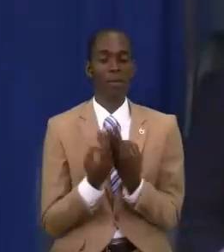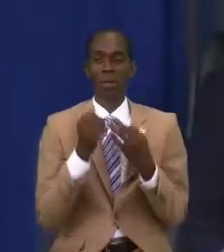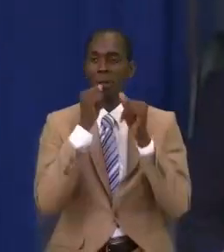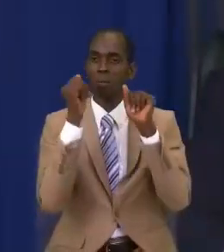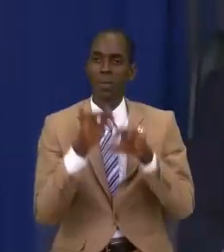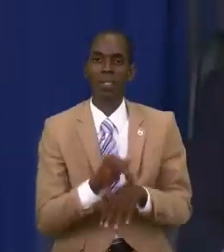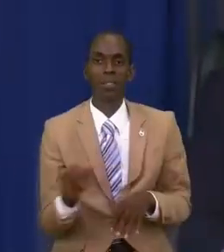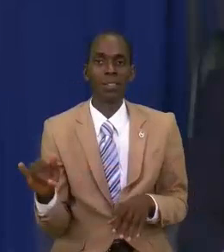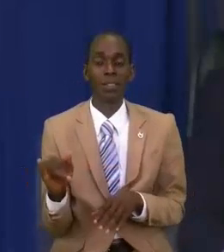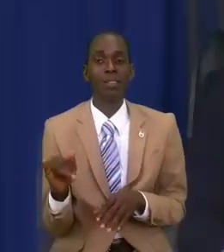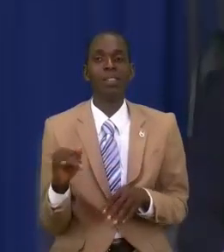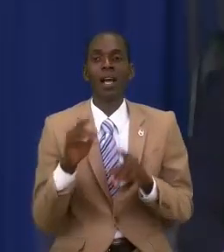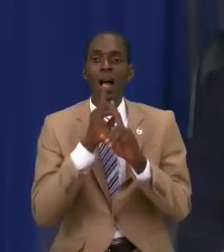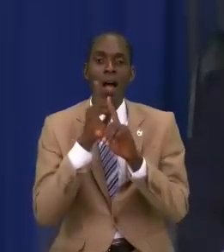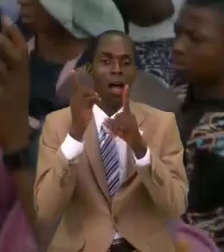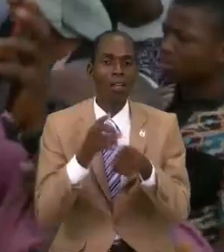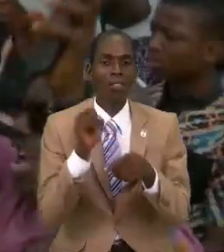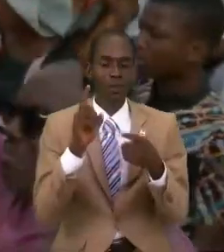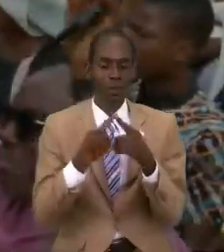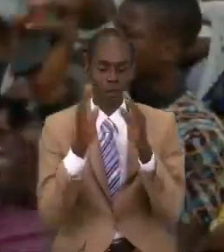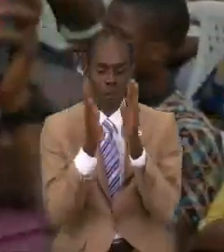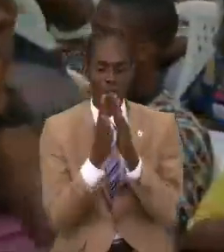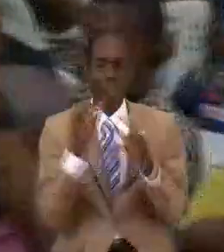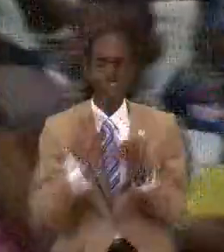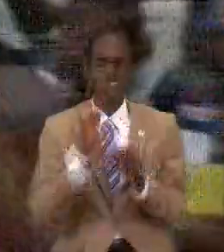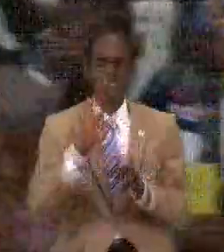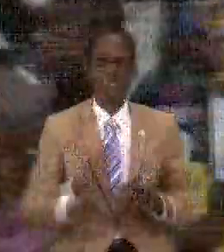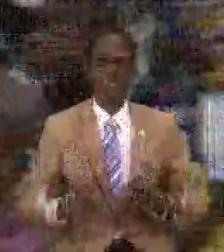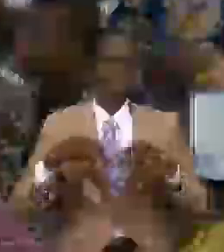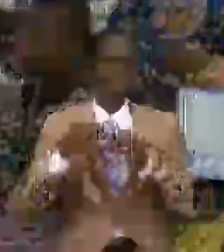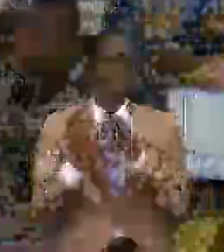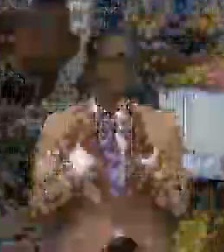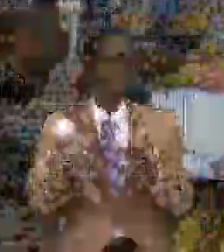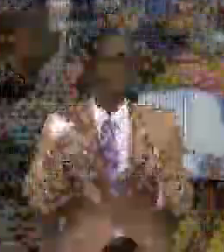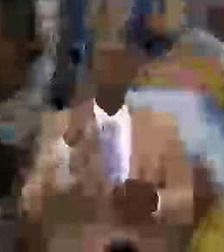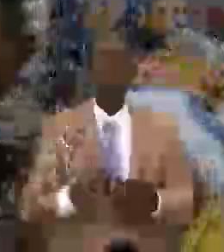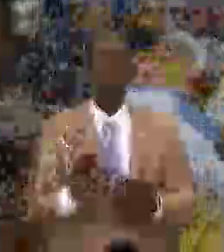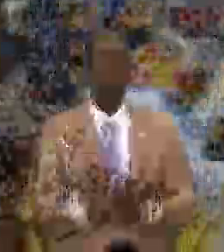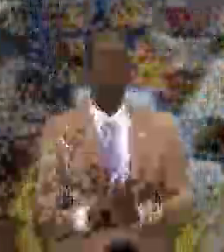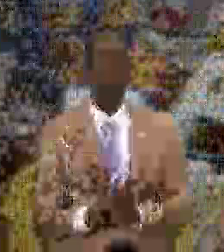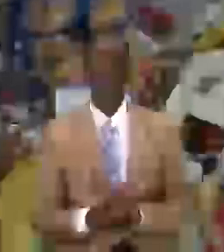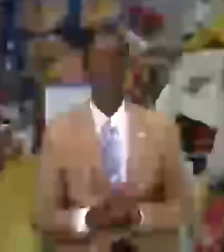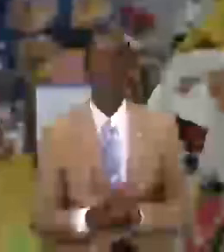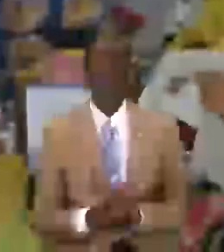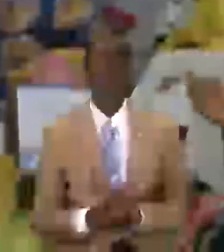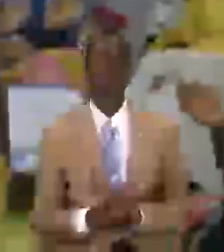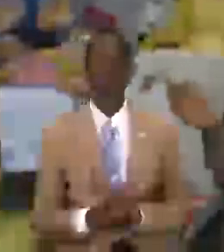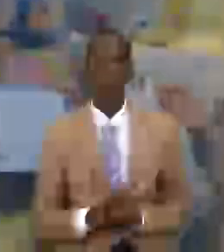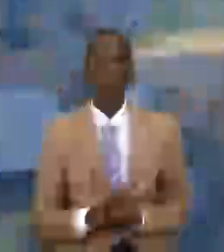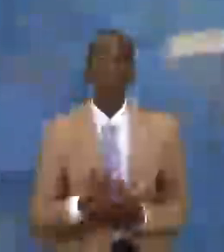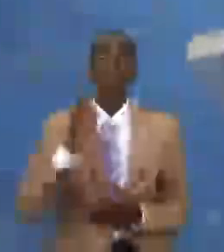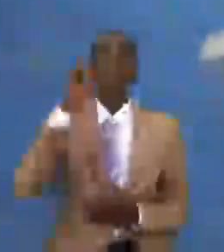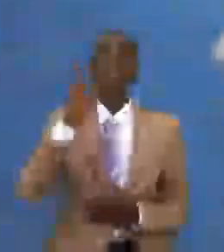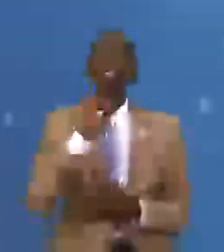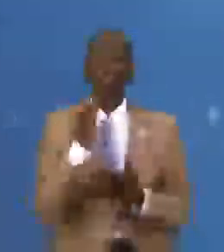life in Jesus' name. He is here already. Isaiah chapter